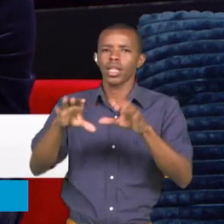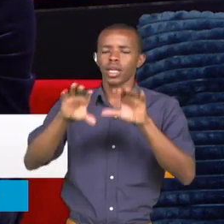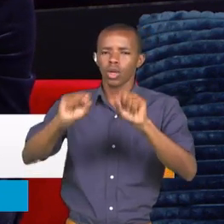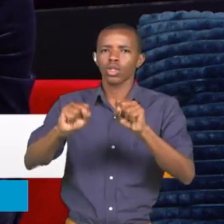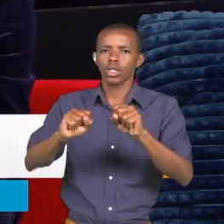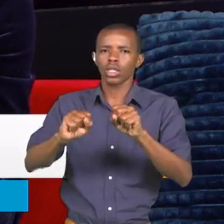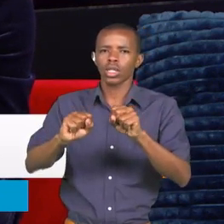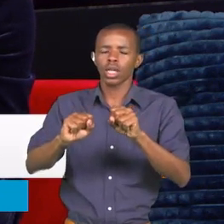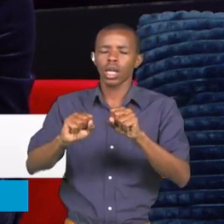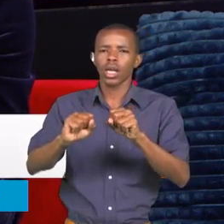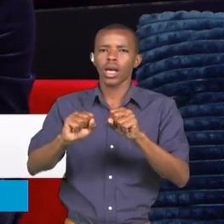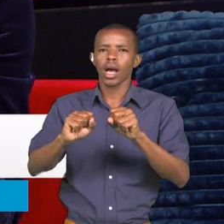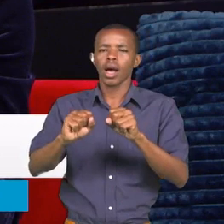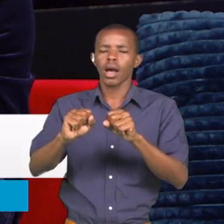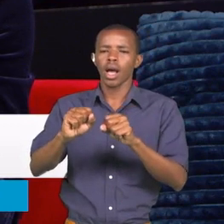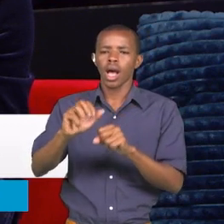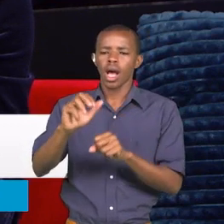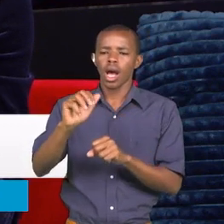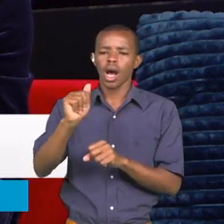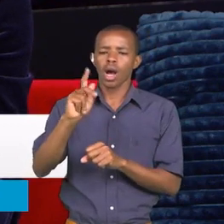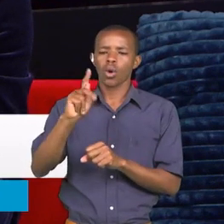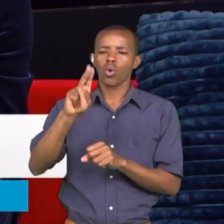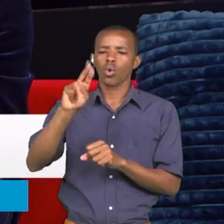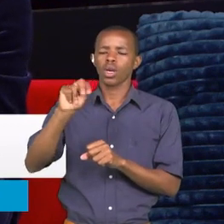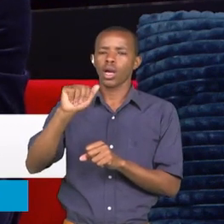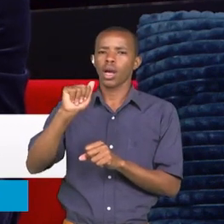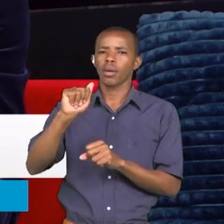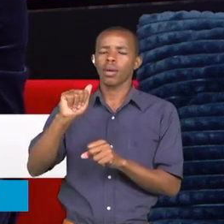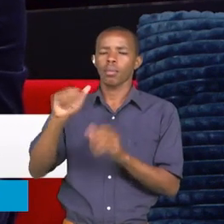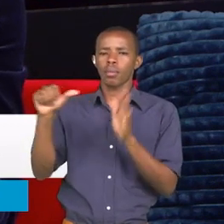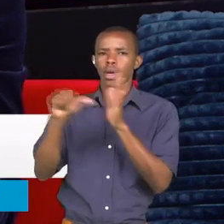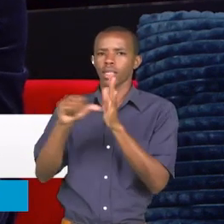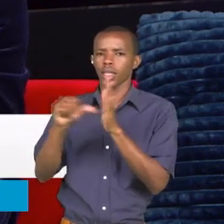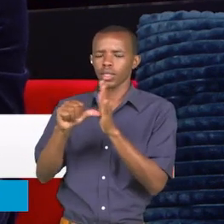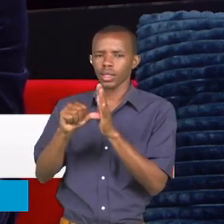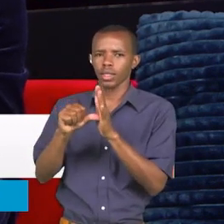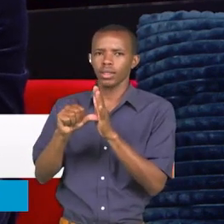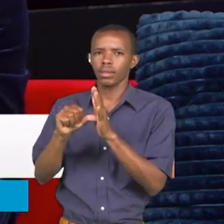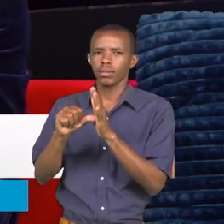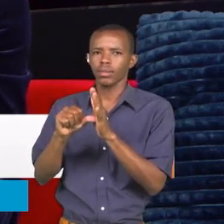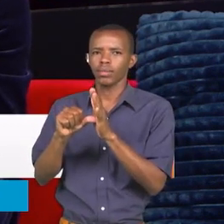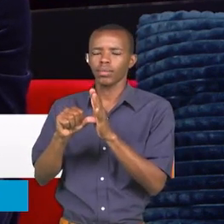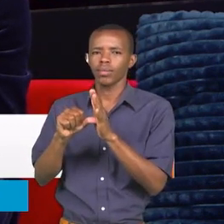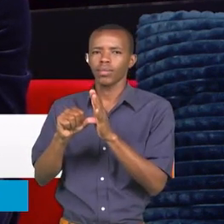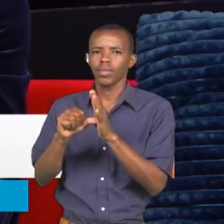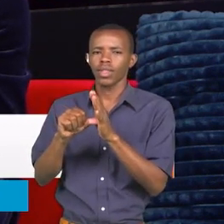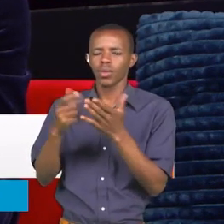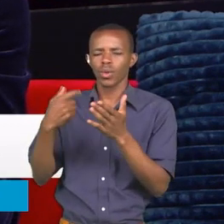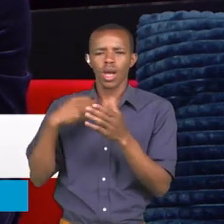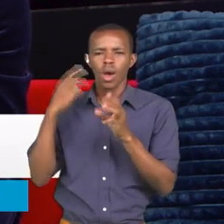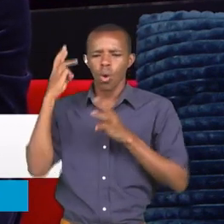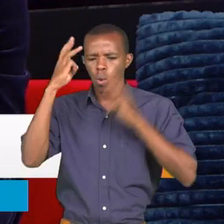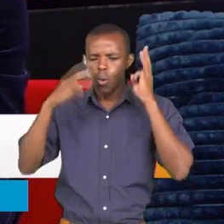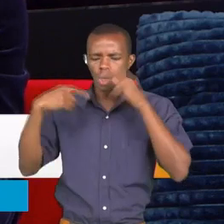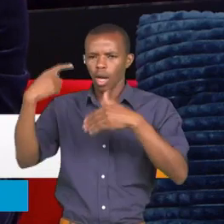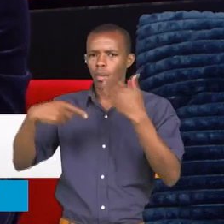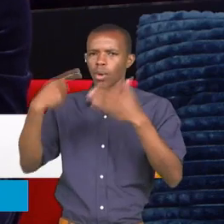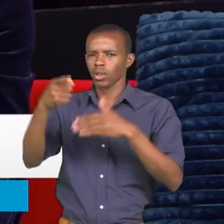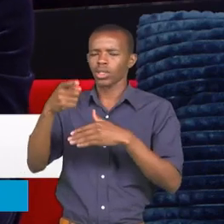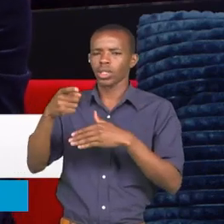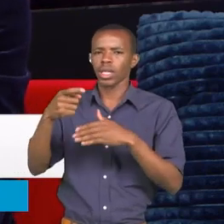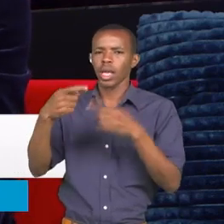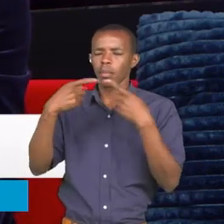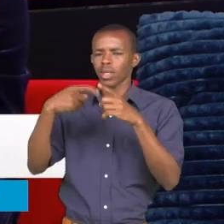Matata slogan and made it theirs. They actually patented it, and we were very worried about that. But at some point, we were